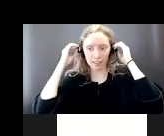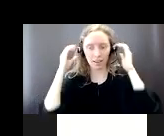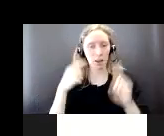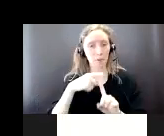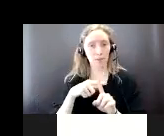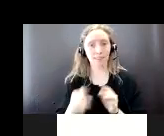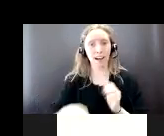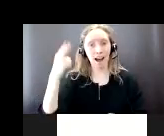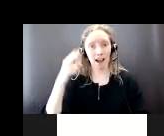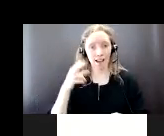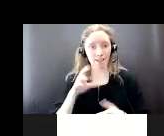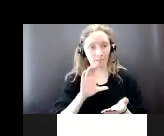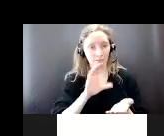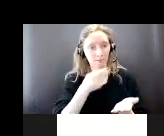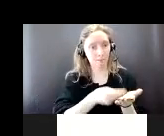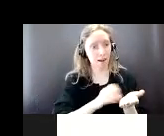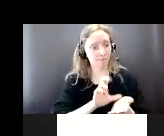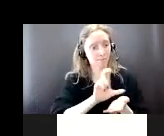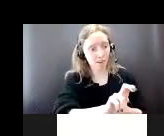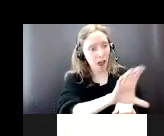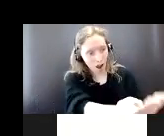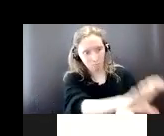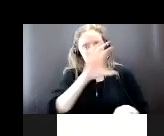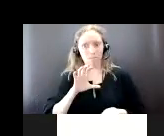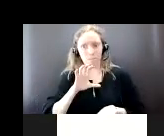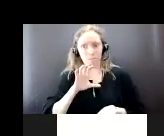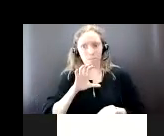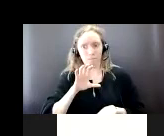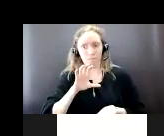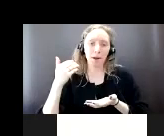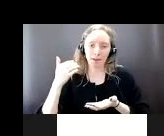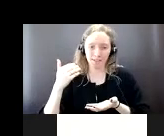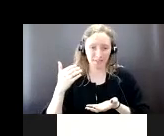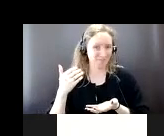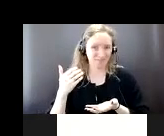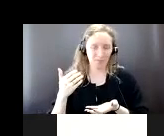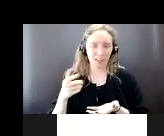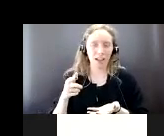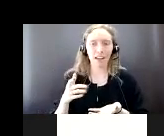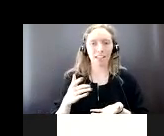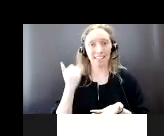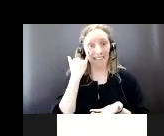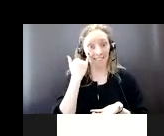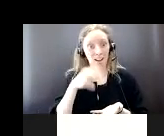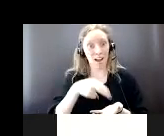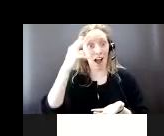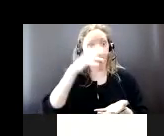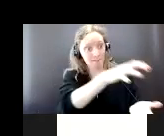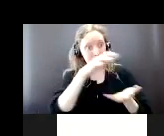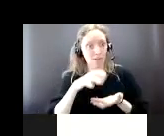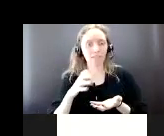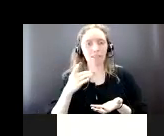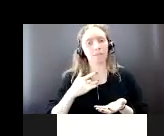guaranteed returns, just be very careful, because guaranteed returns with no risk doesn't work when you're